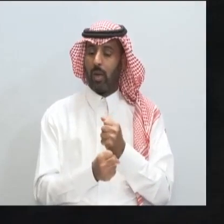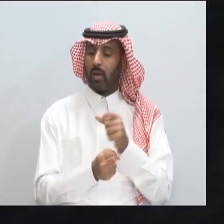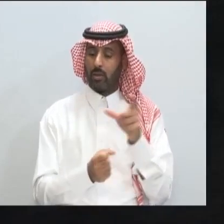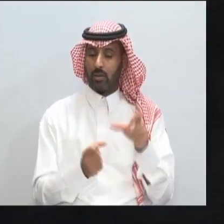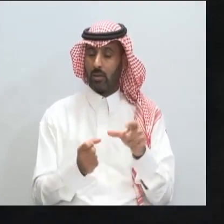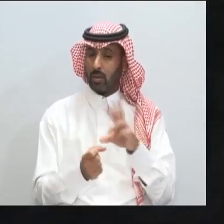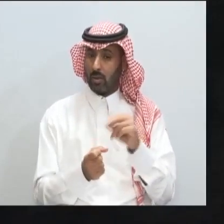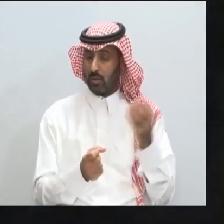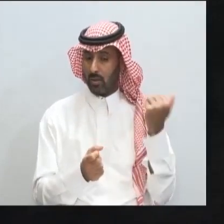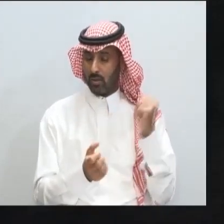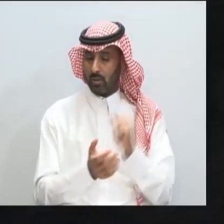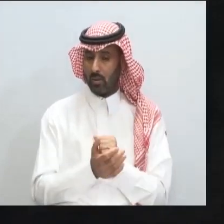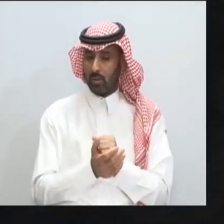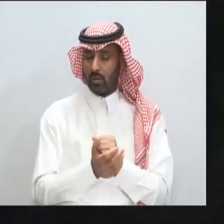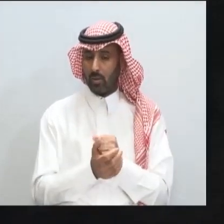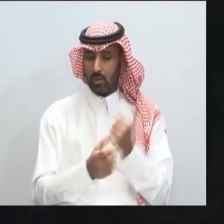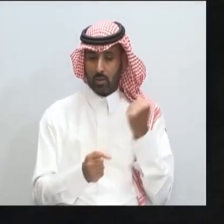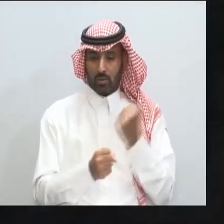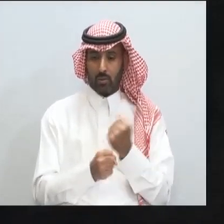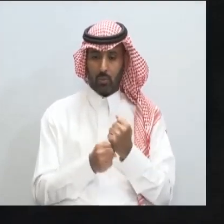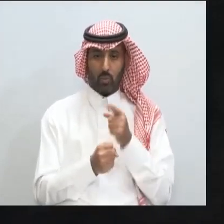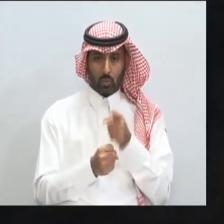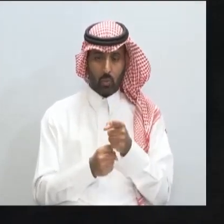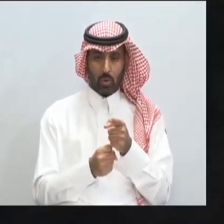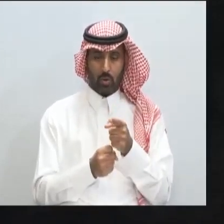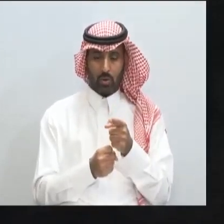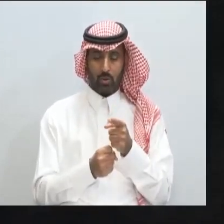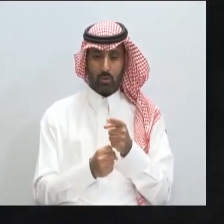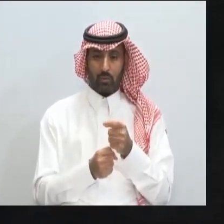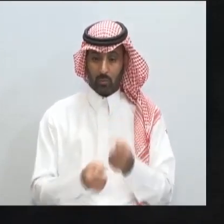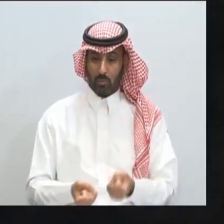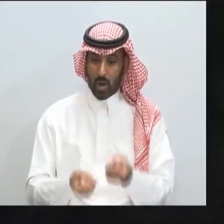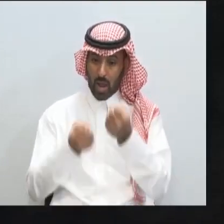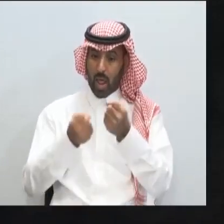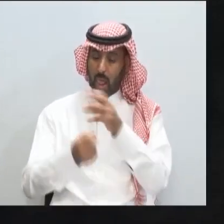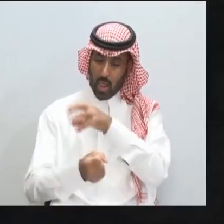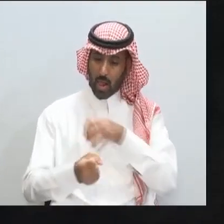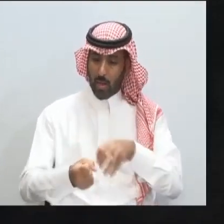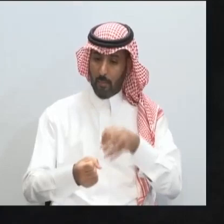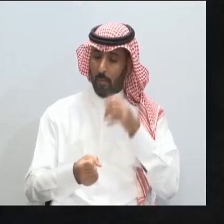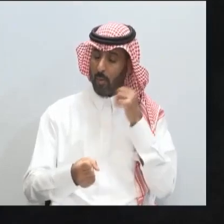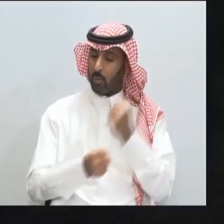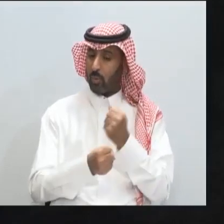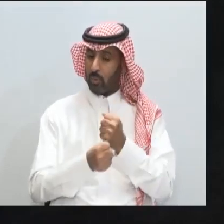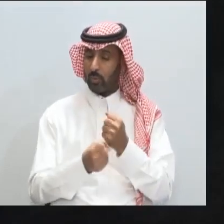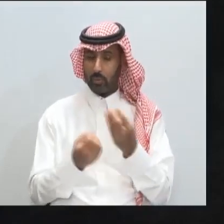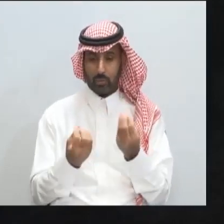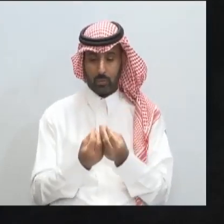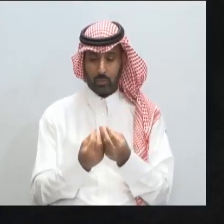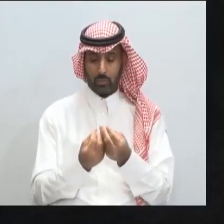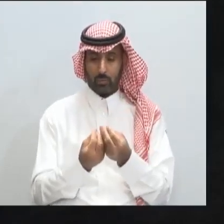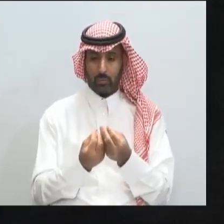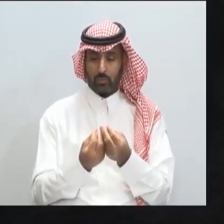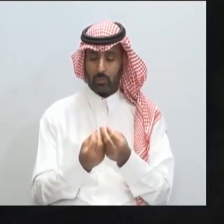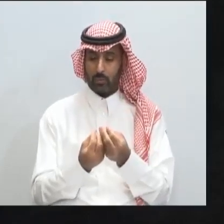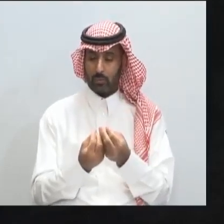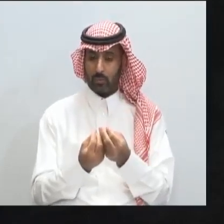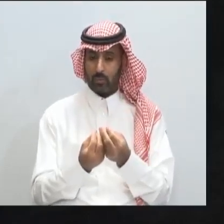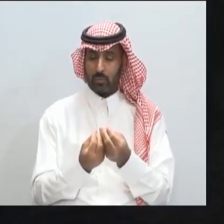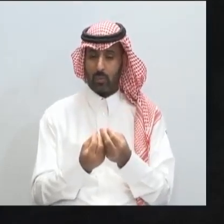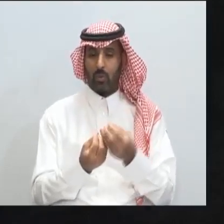the example here, when you work with someone in a store, he is, the relationship between you and him is